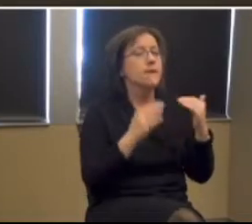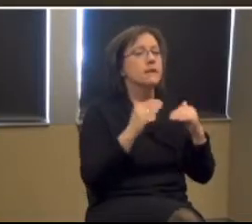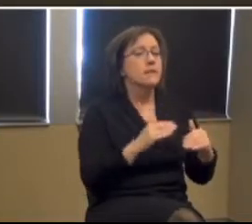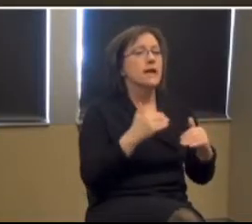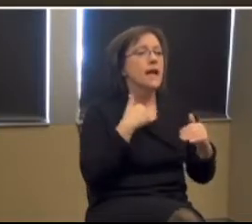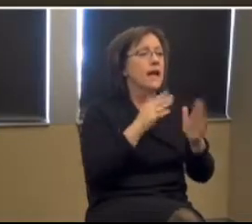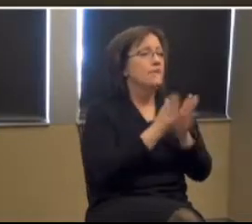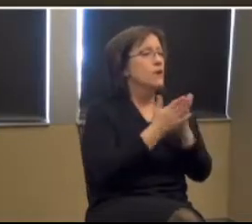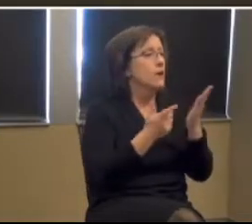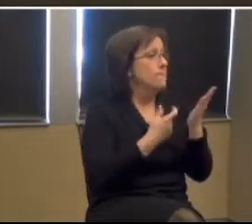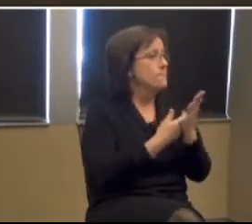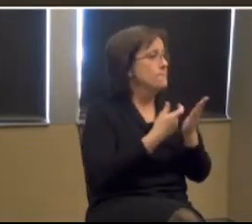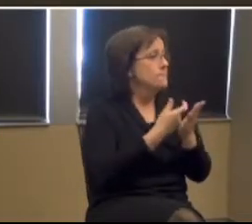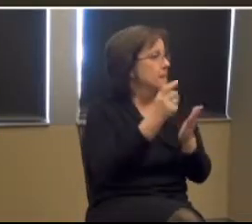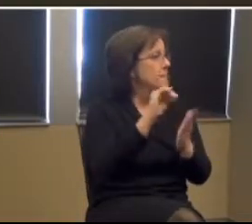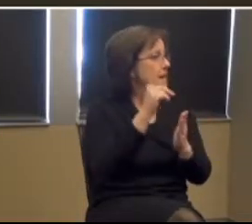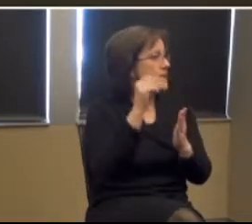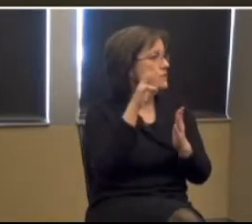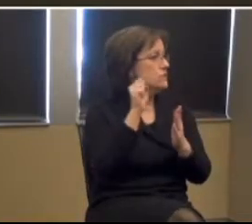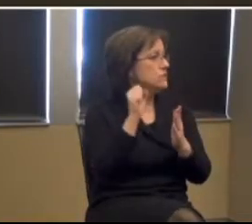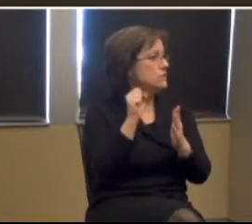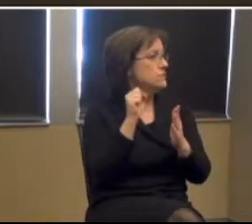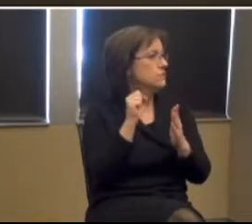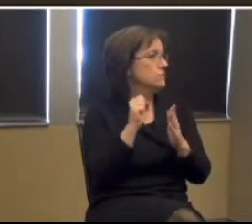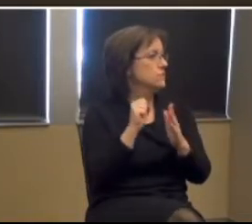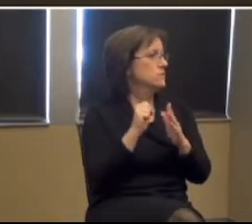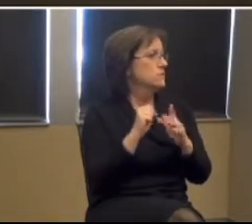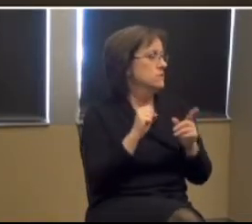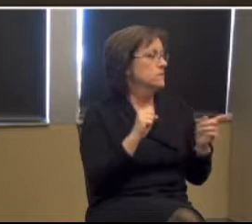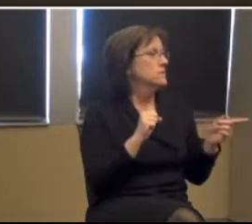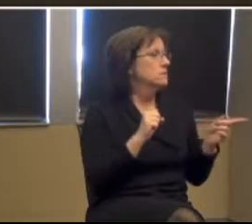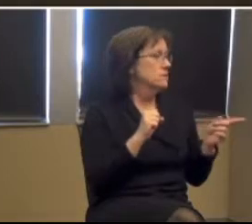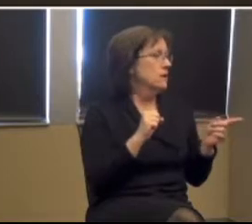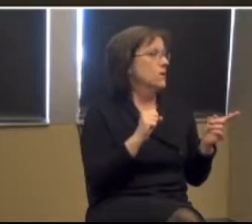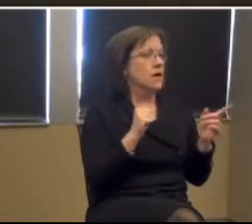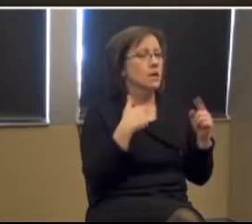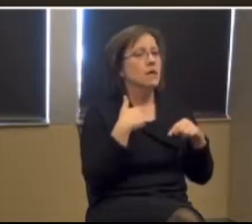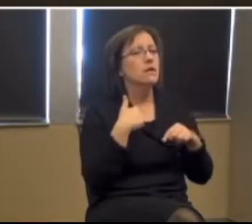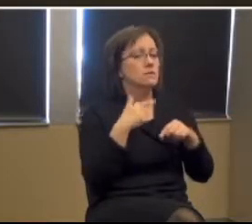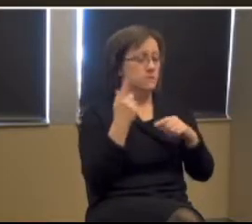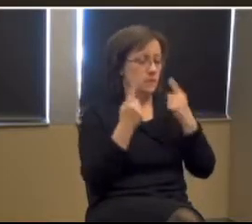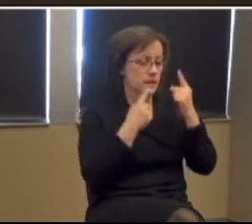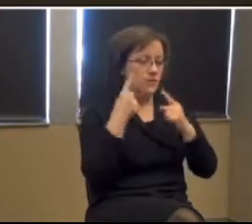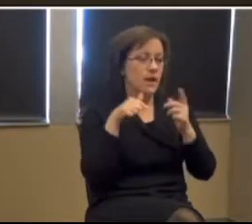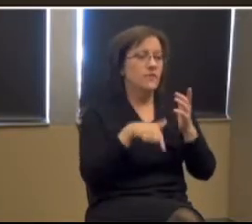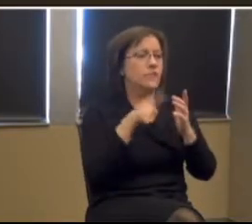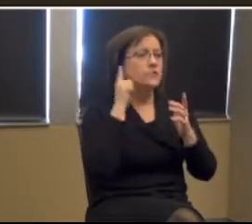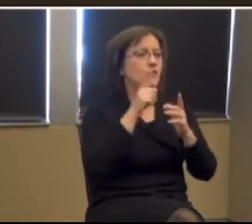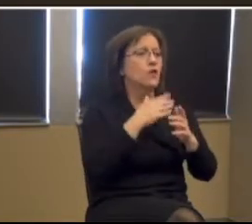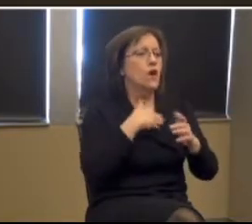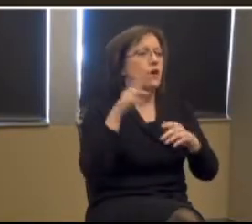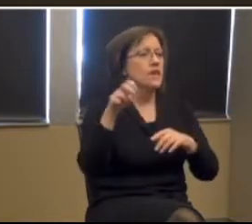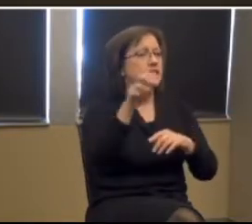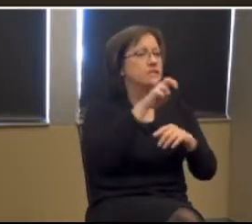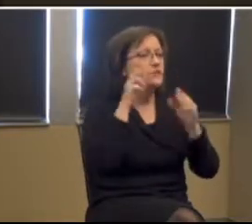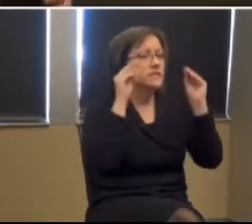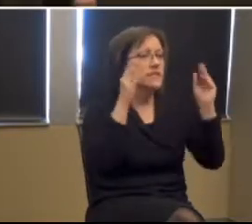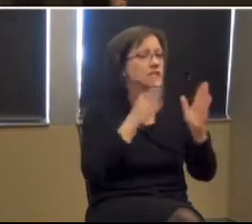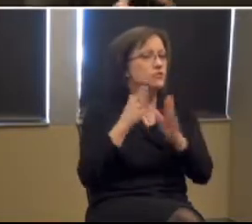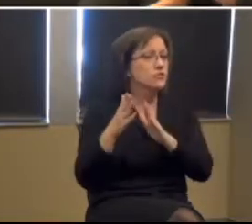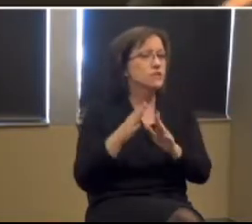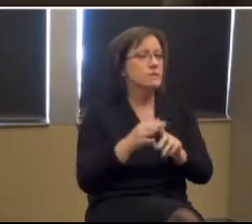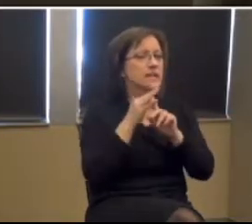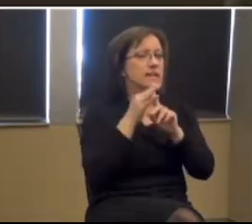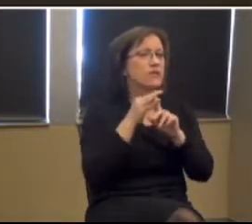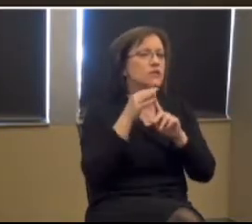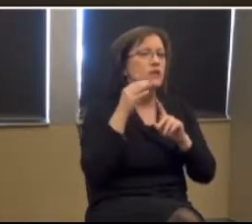with different numbers, and so this, I'm just thinking about this for our itinerant teachers in particular. If you have several students